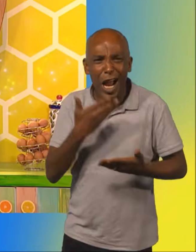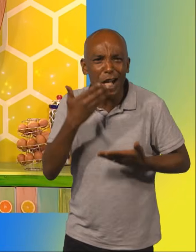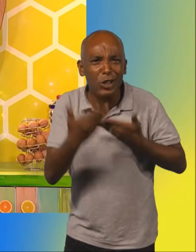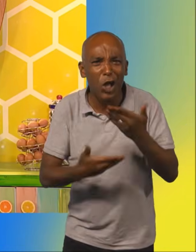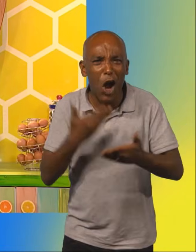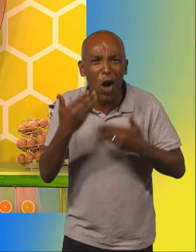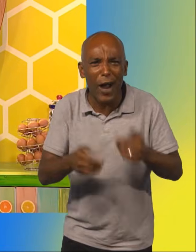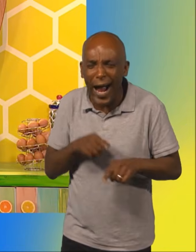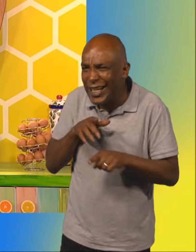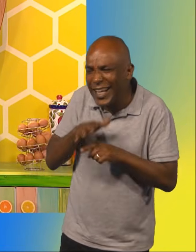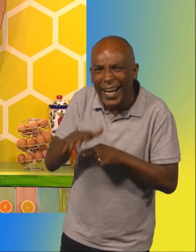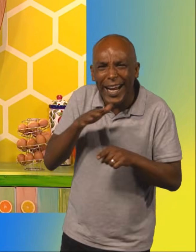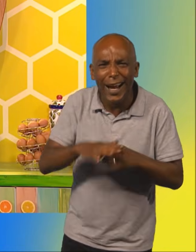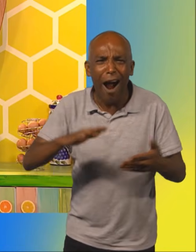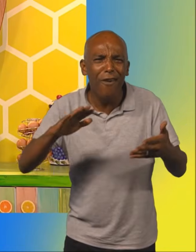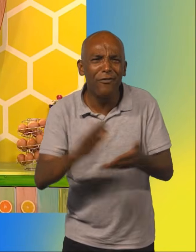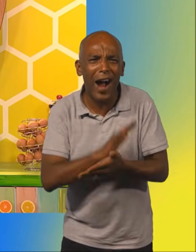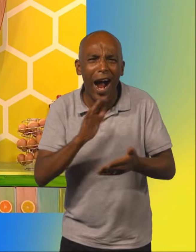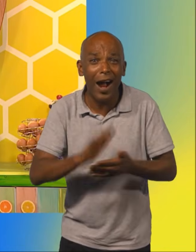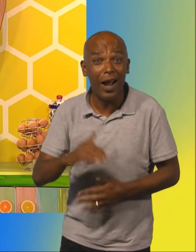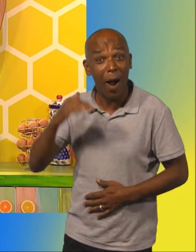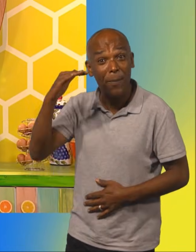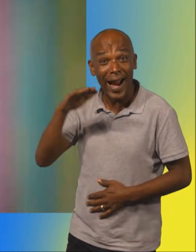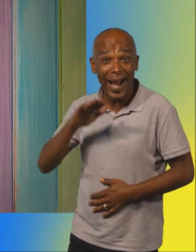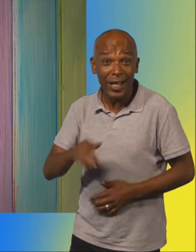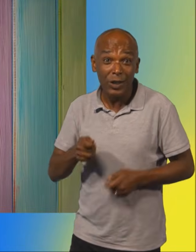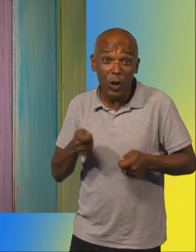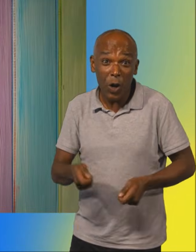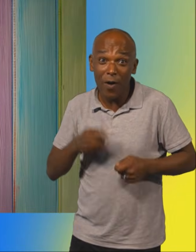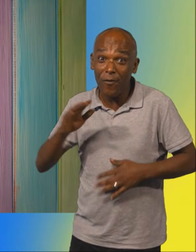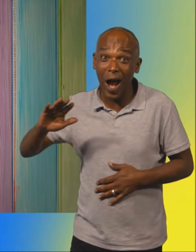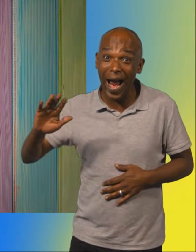cook, we'll cook for everyone!